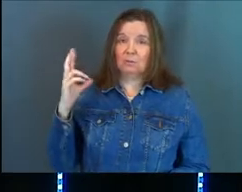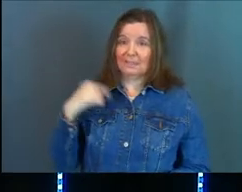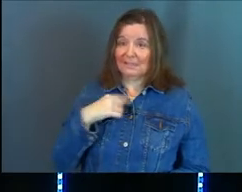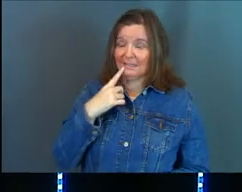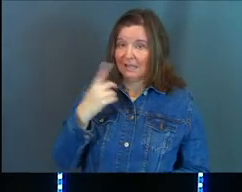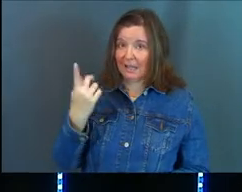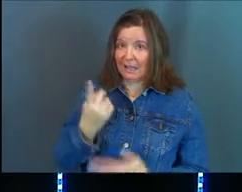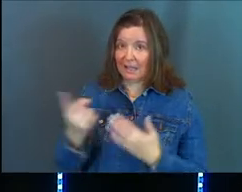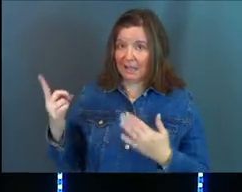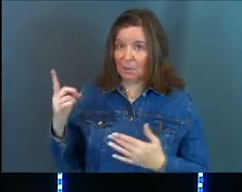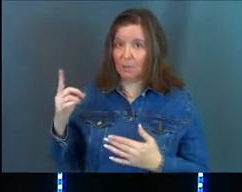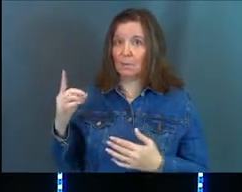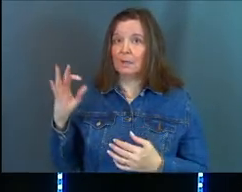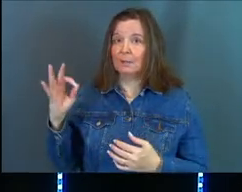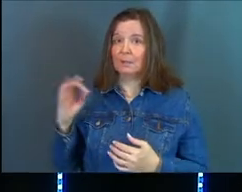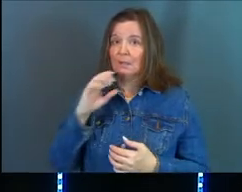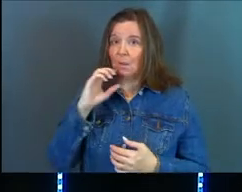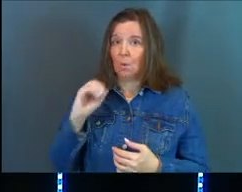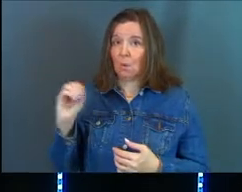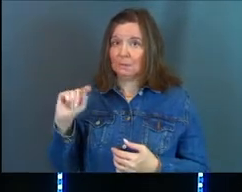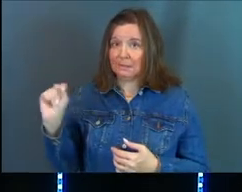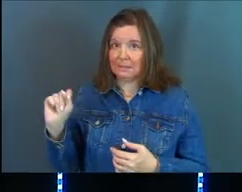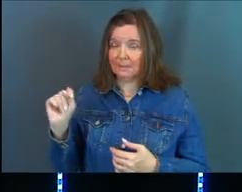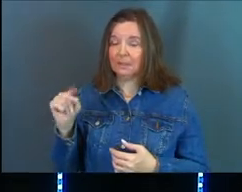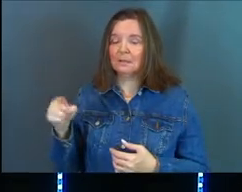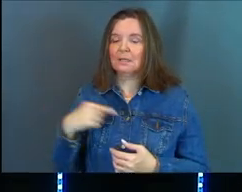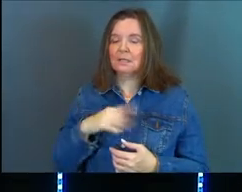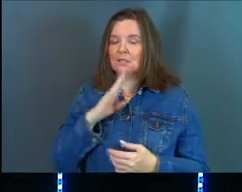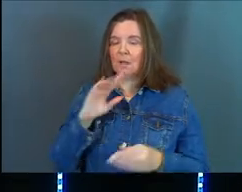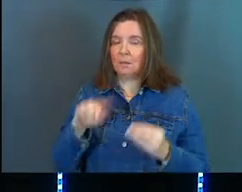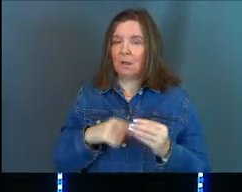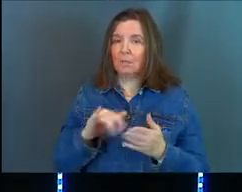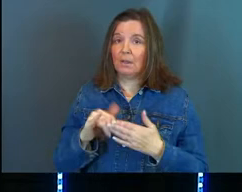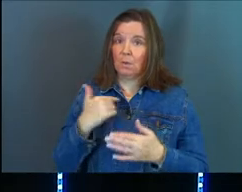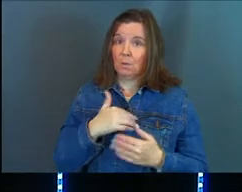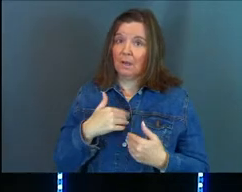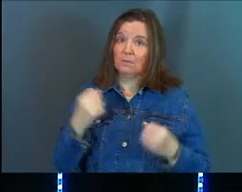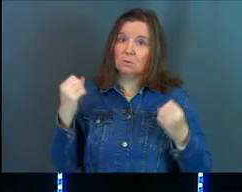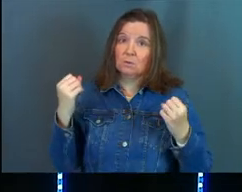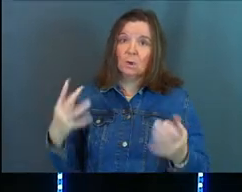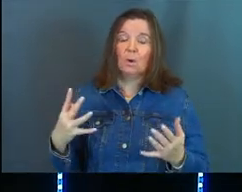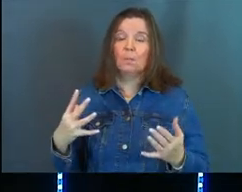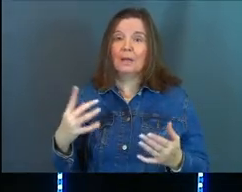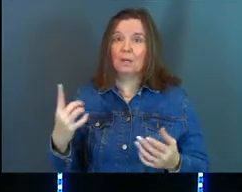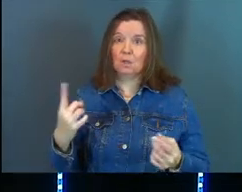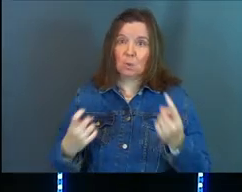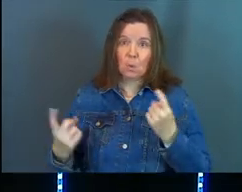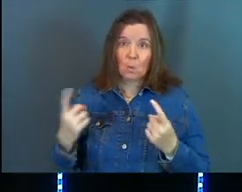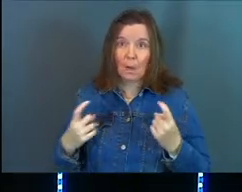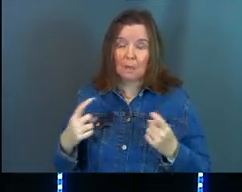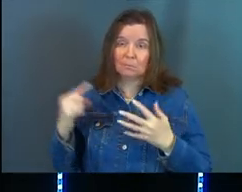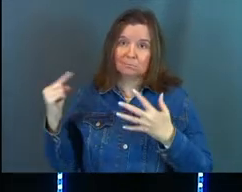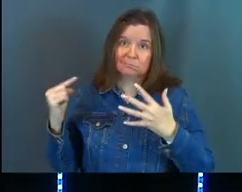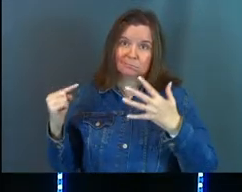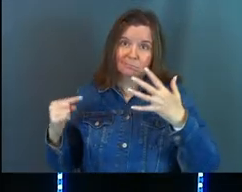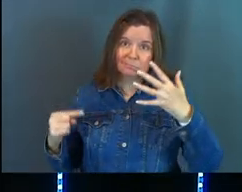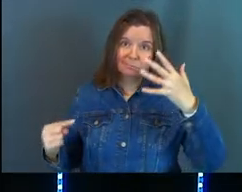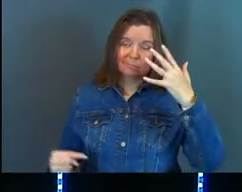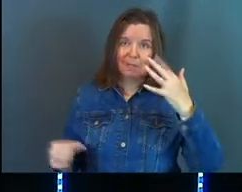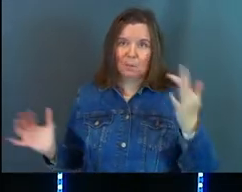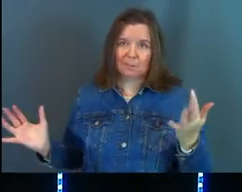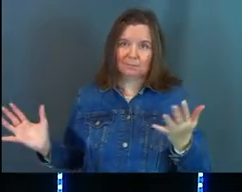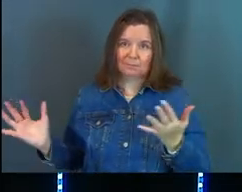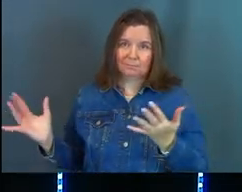last week when he preached on the Old Testament, he talked about the fact that we've gotten so many questions from you guys. And we try to take